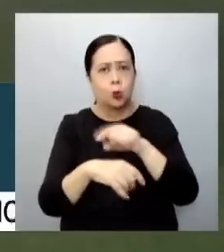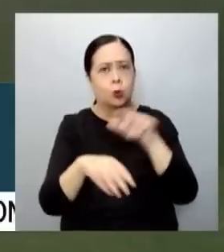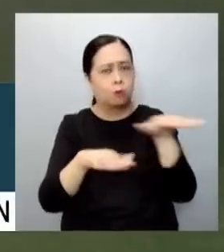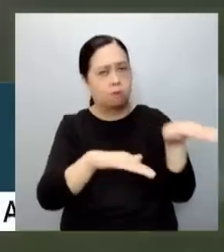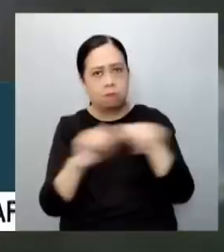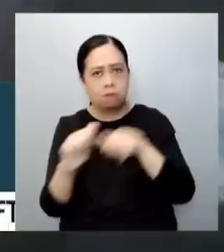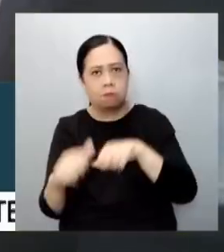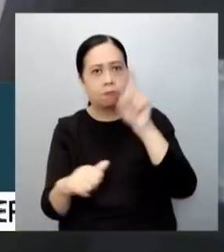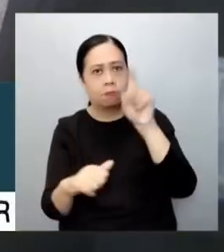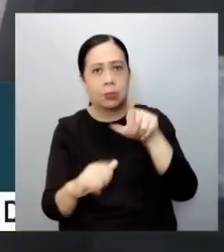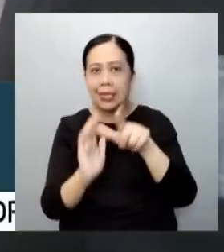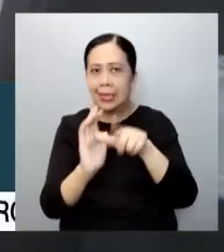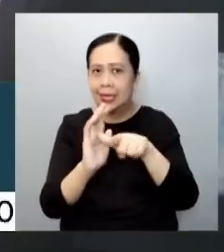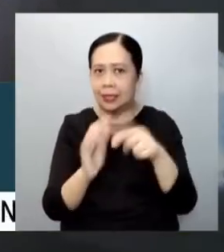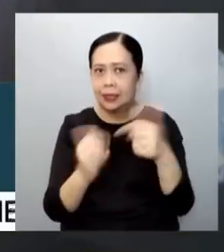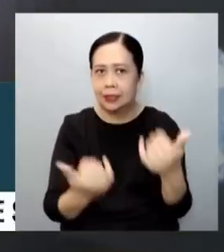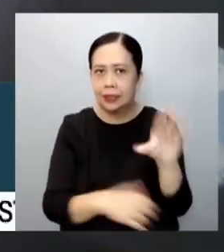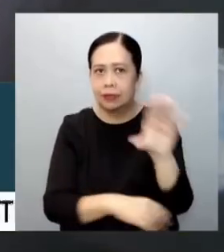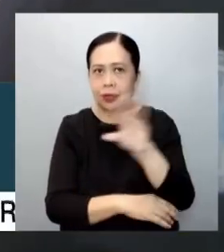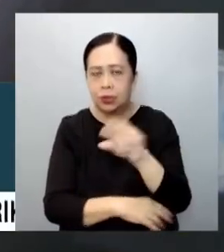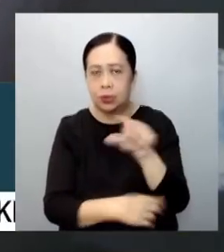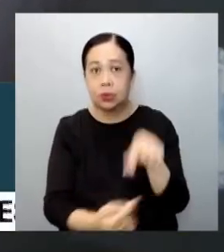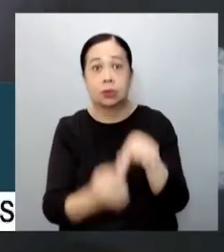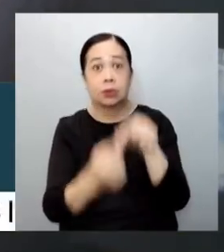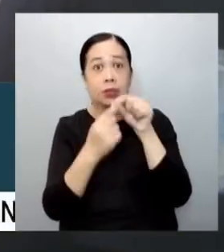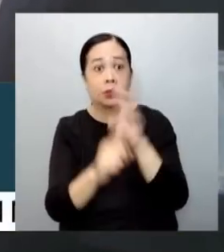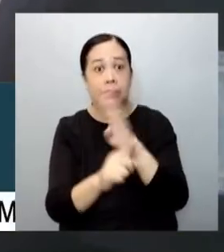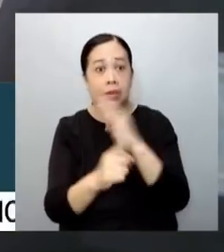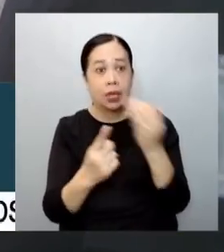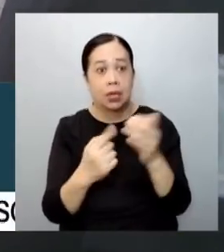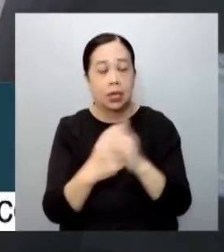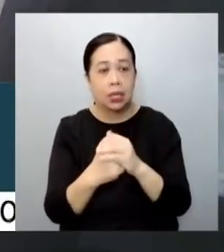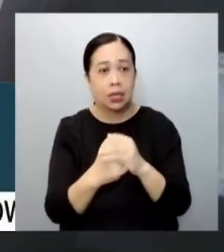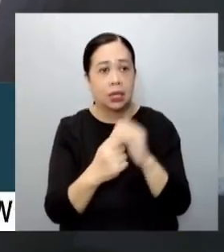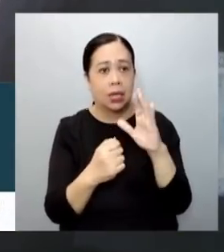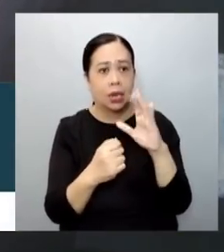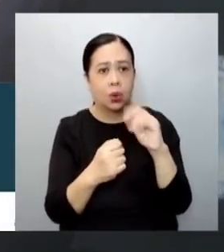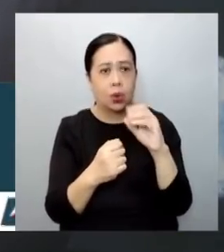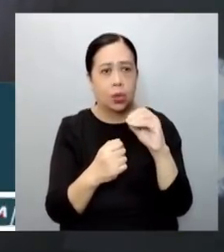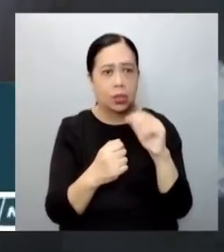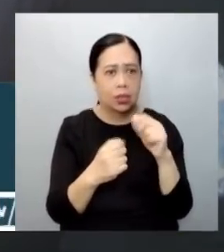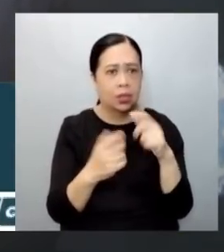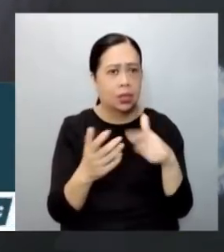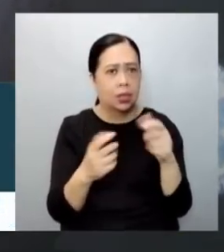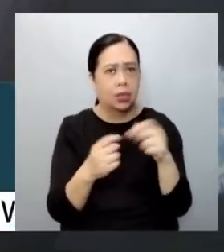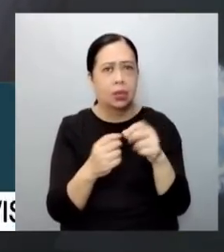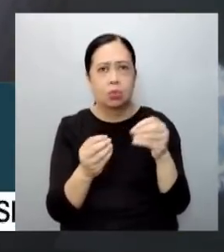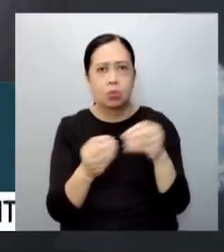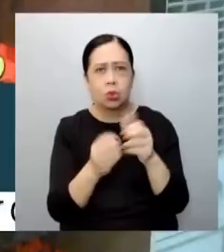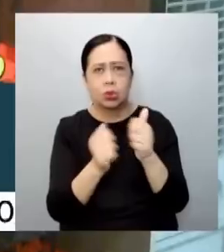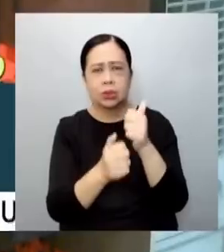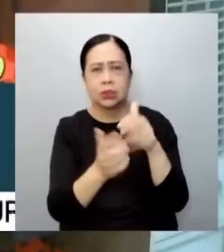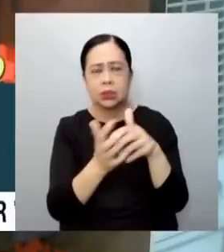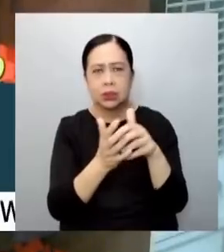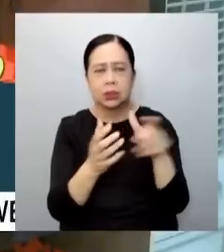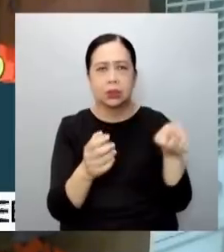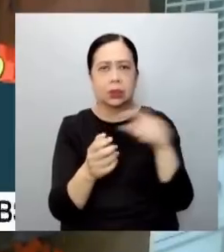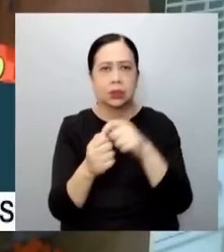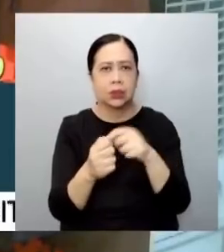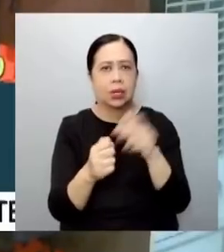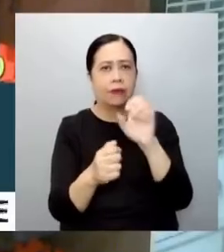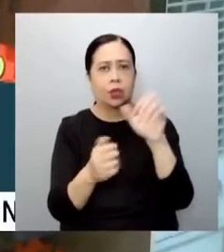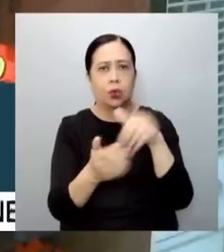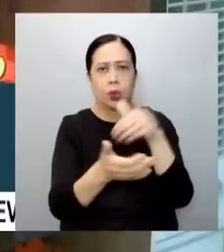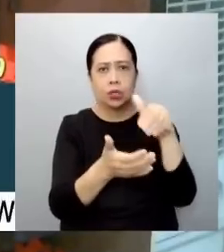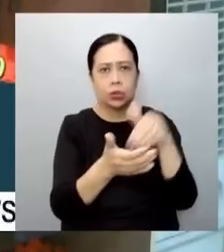later this afternoon, particularly for Barangays Carona, which is considered most vulnerable. Evacuation centers in different parts of the